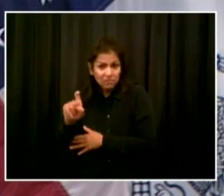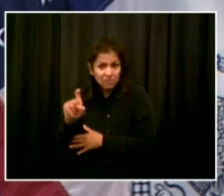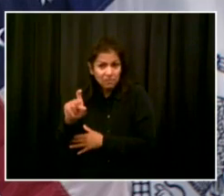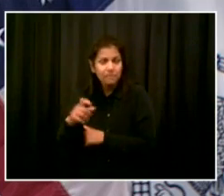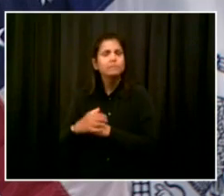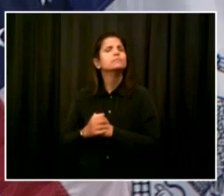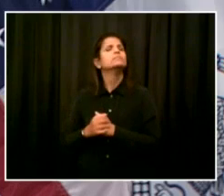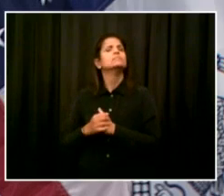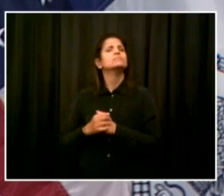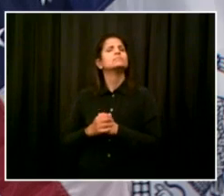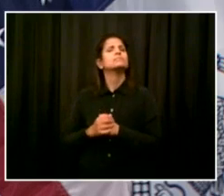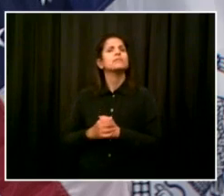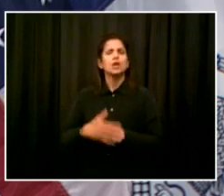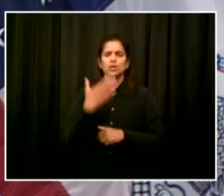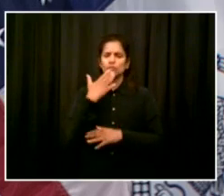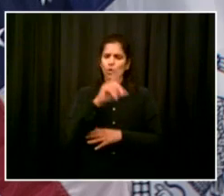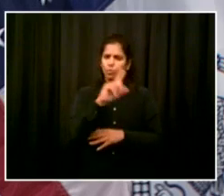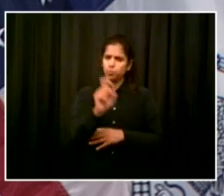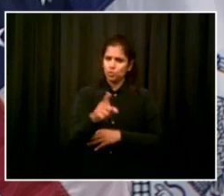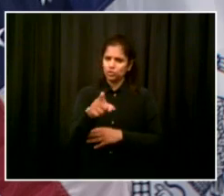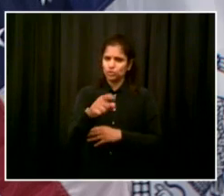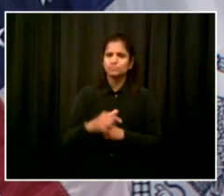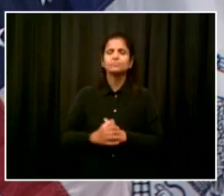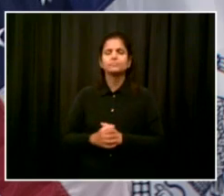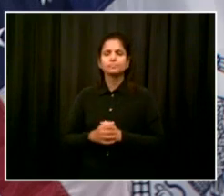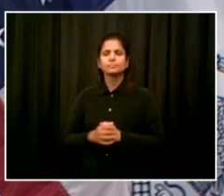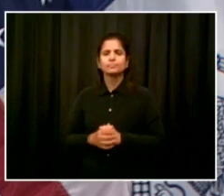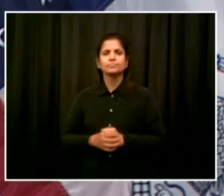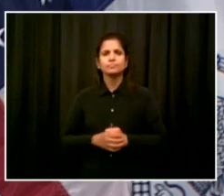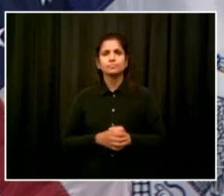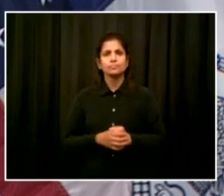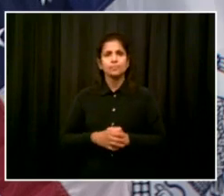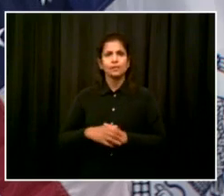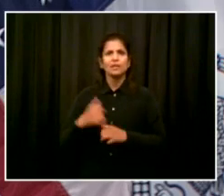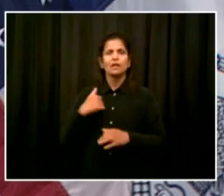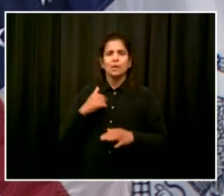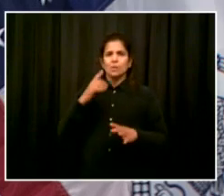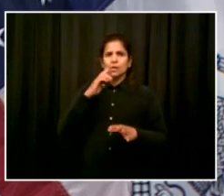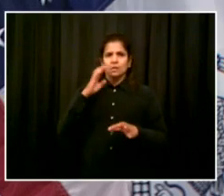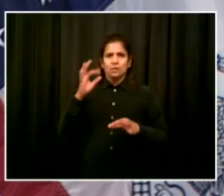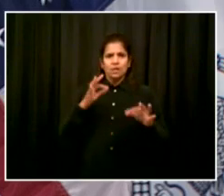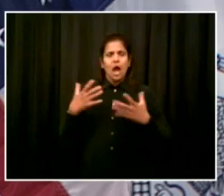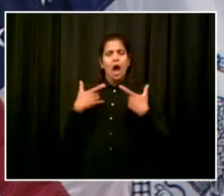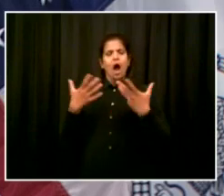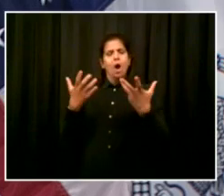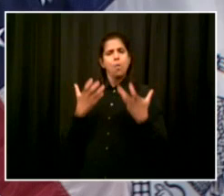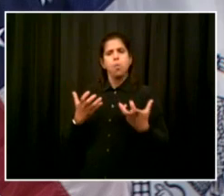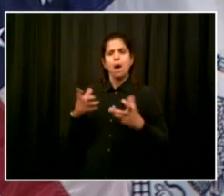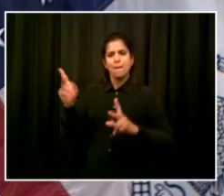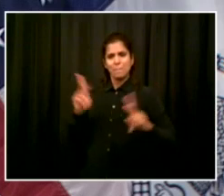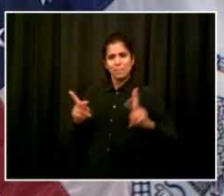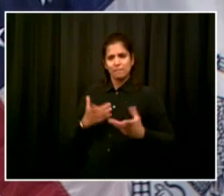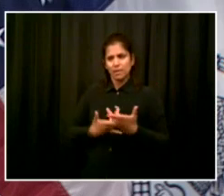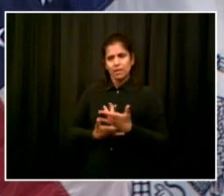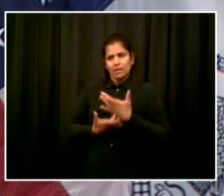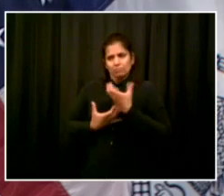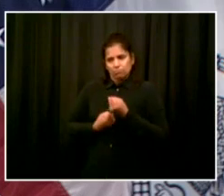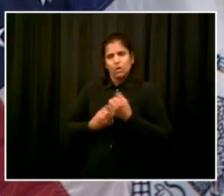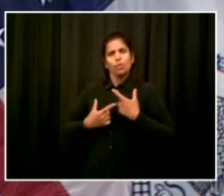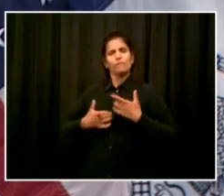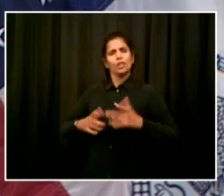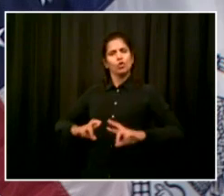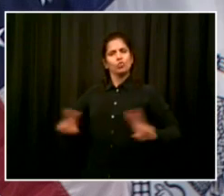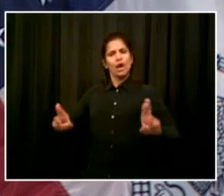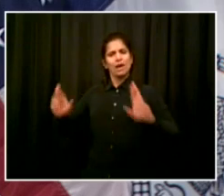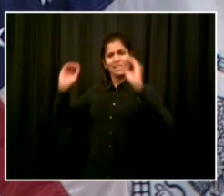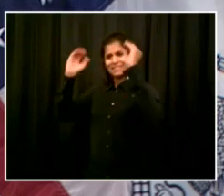appreciate it because we want people to have confidence. We want teachers, educators, staff, parents, kids, everyone